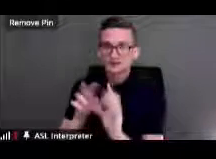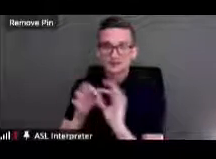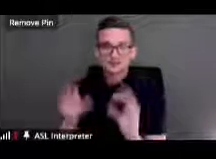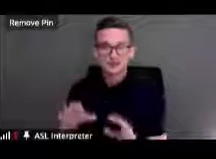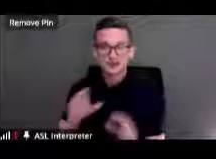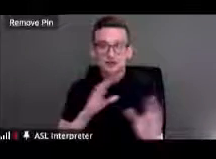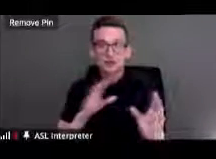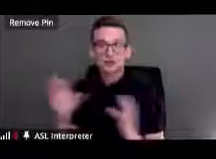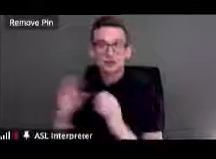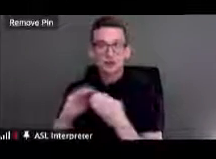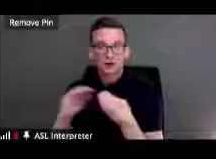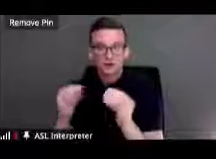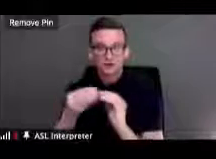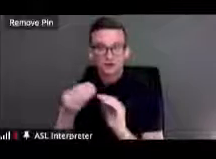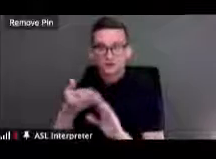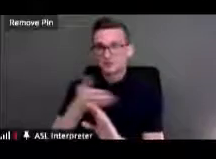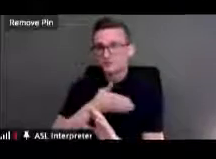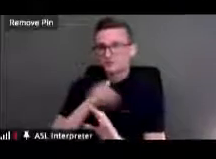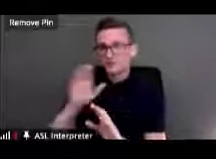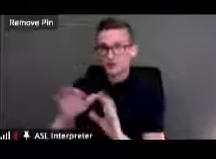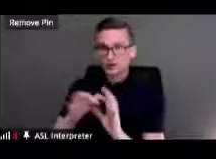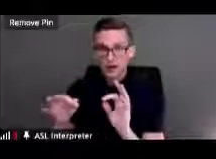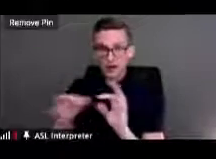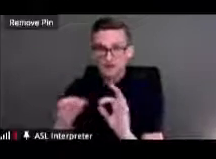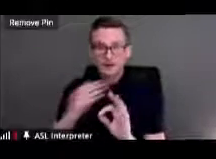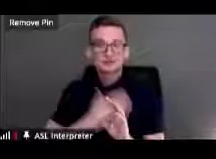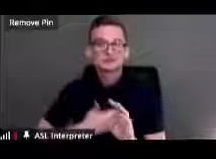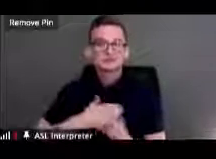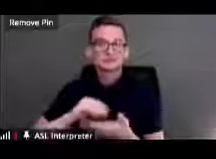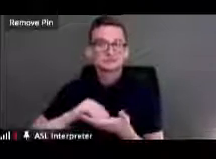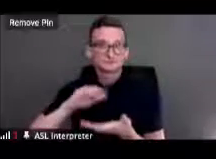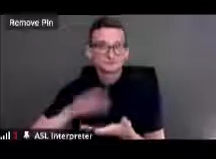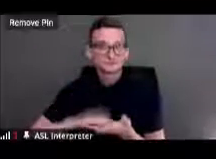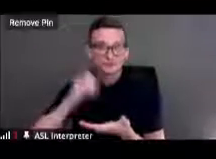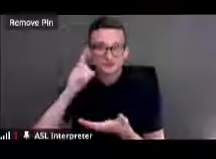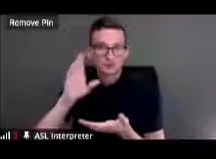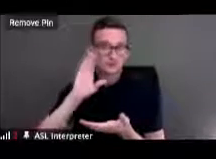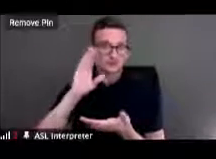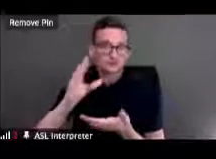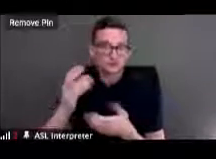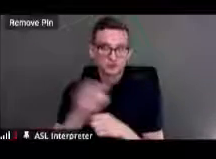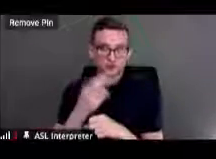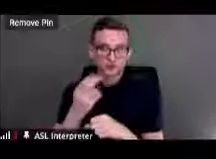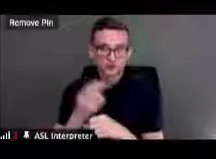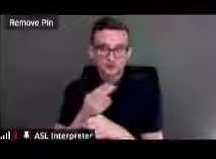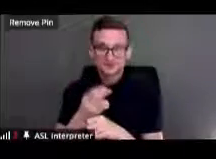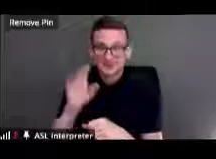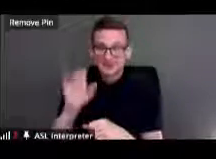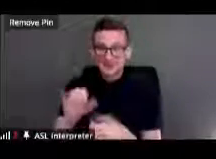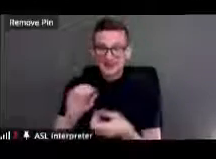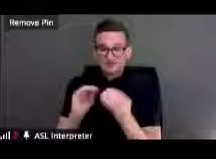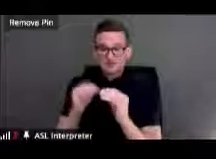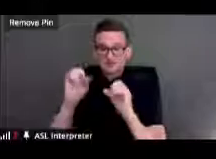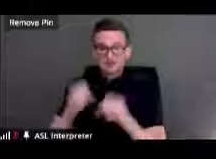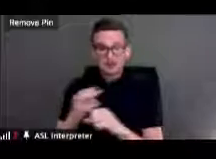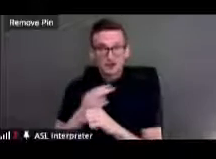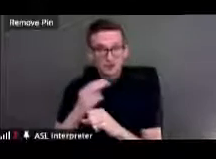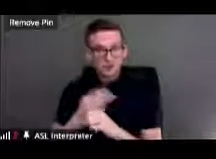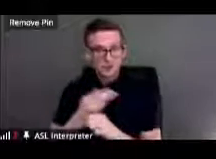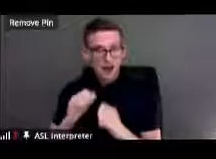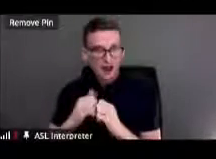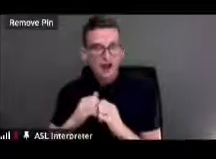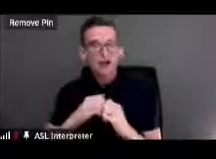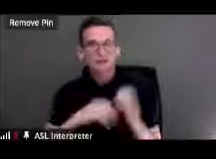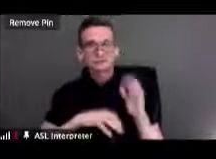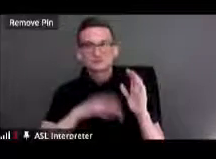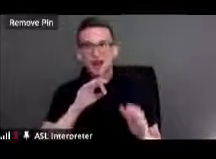begin speaking, and please make a note of this for future reference. You will be able to use this number to identify your COI